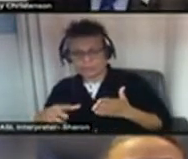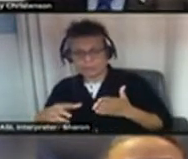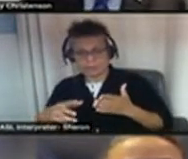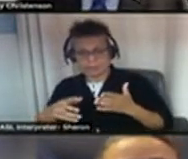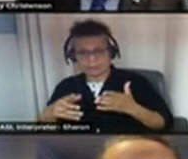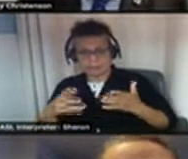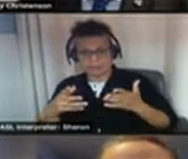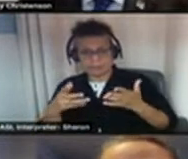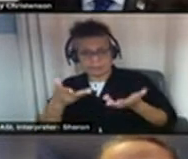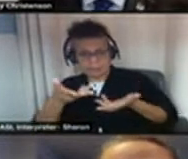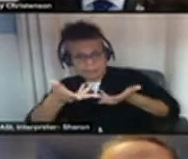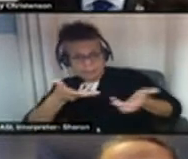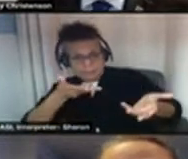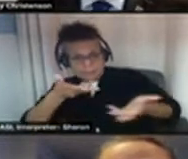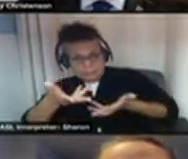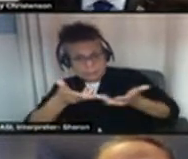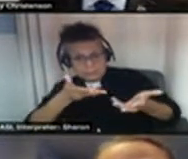to,